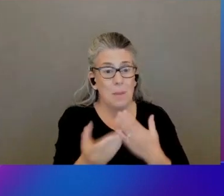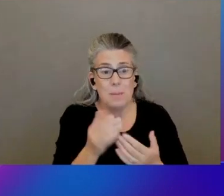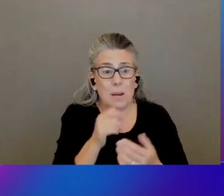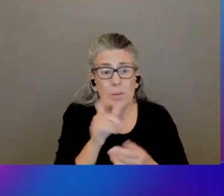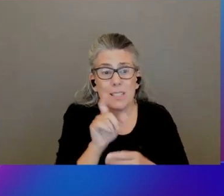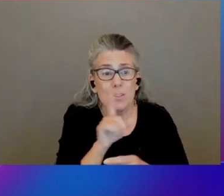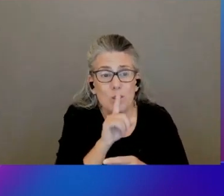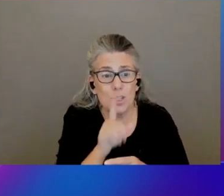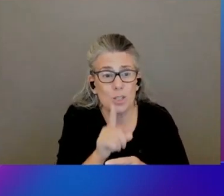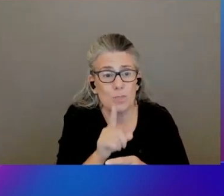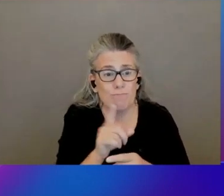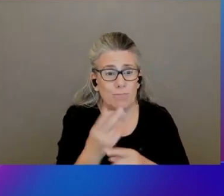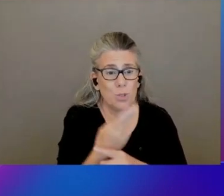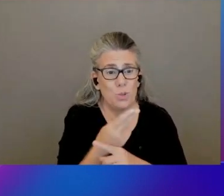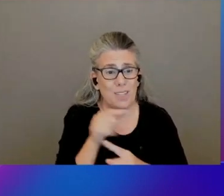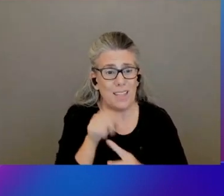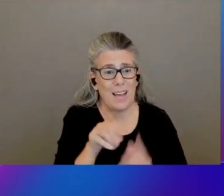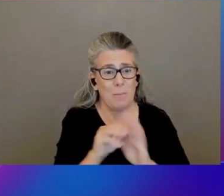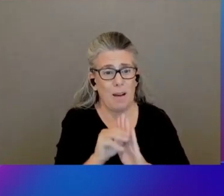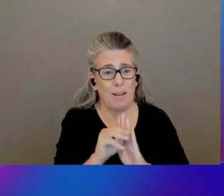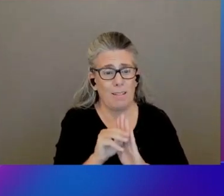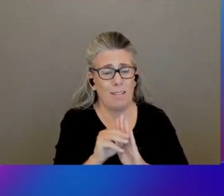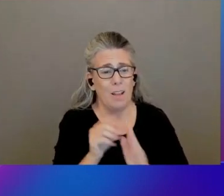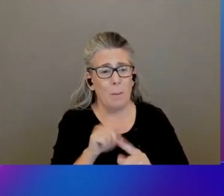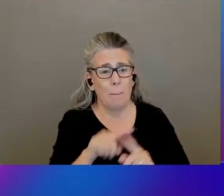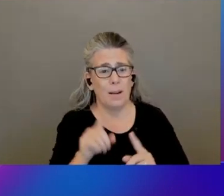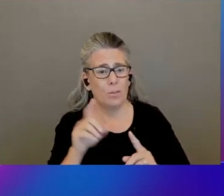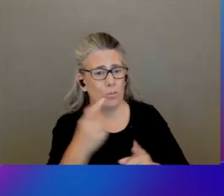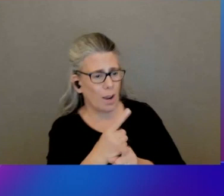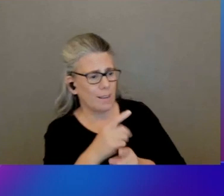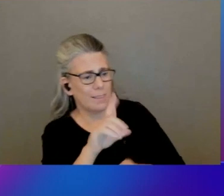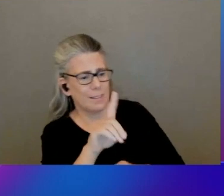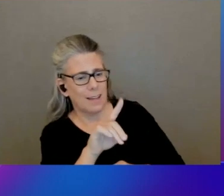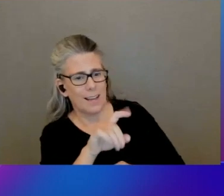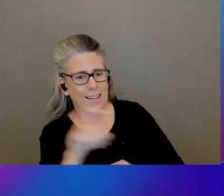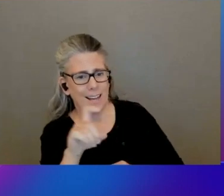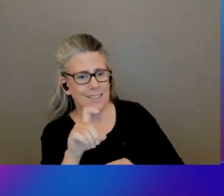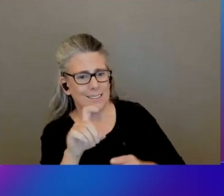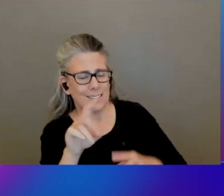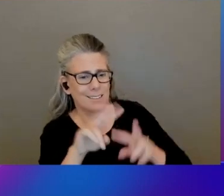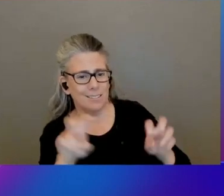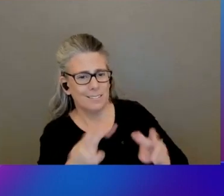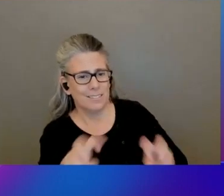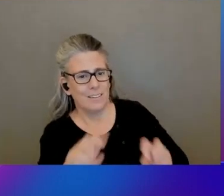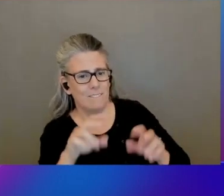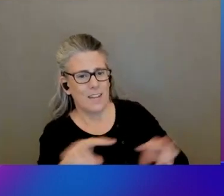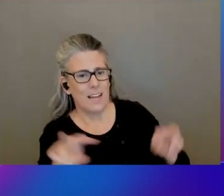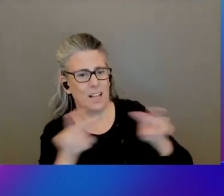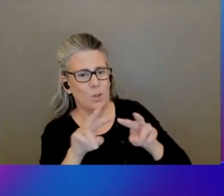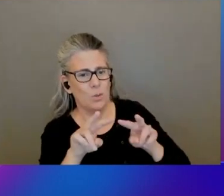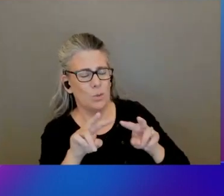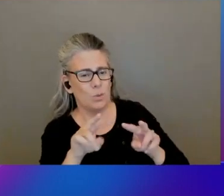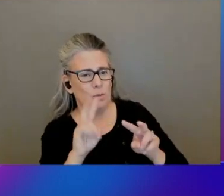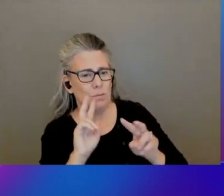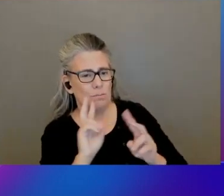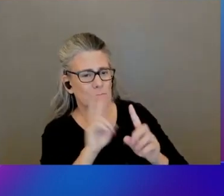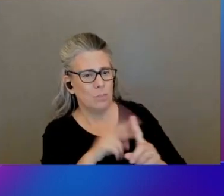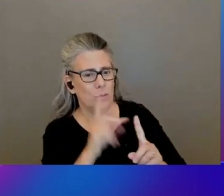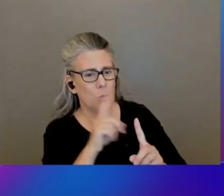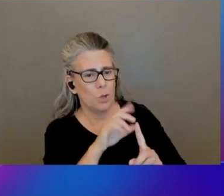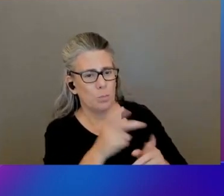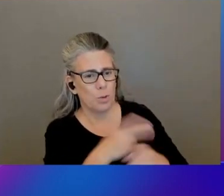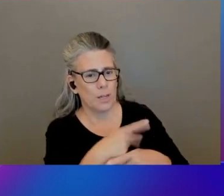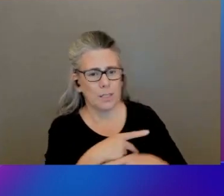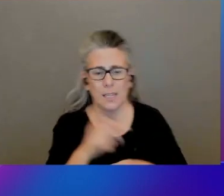I diagnostic value. More now. Absolutely. And that's one of the things that we look at with Canvas, right? A lot of